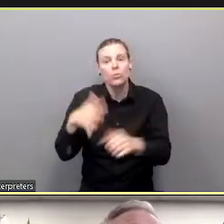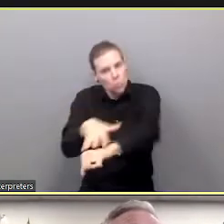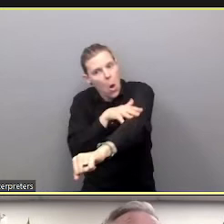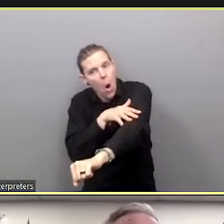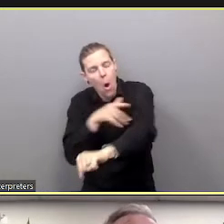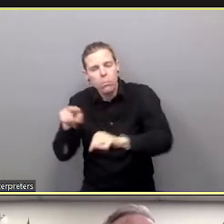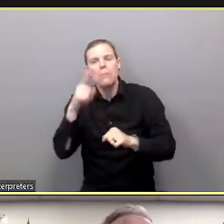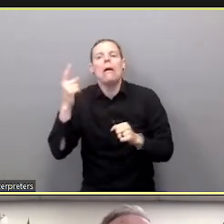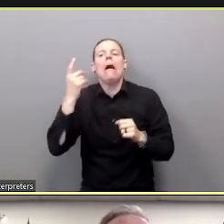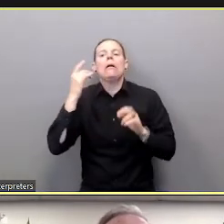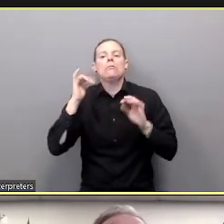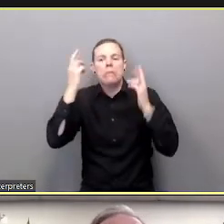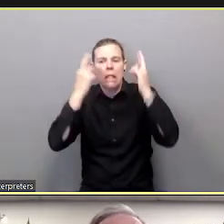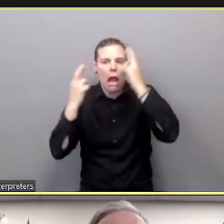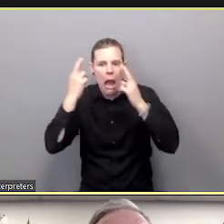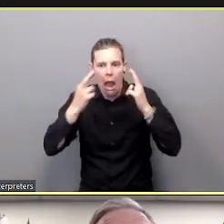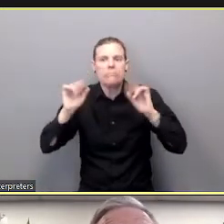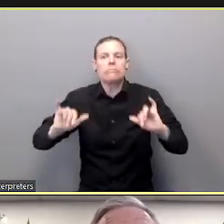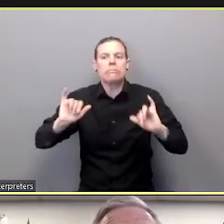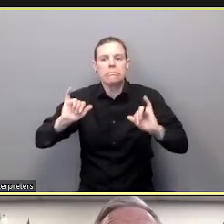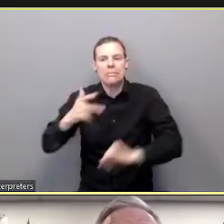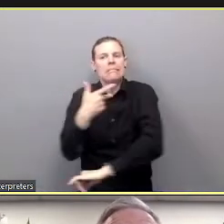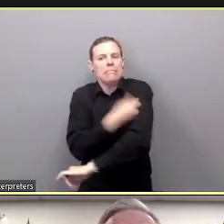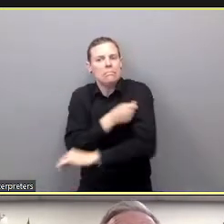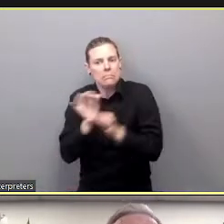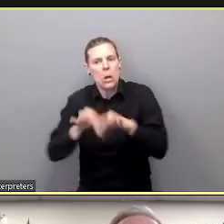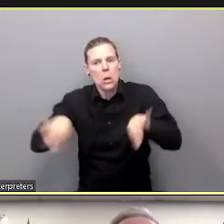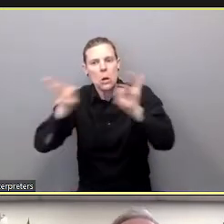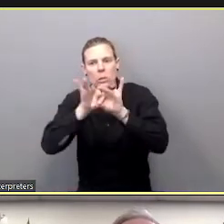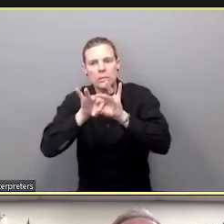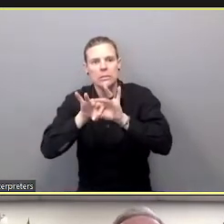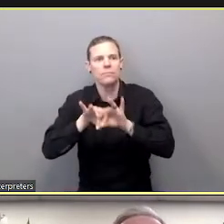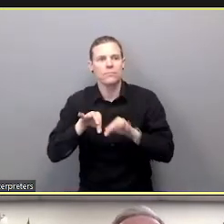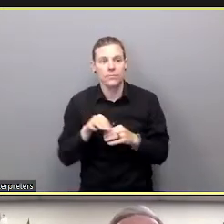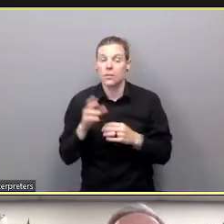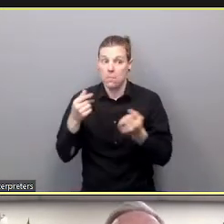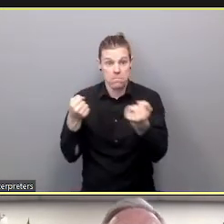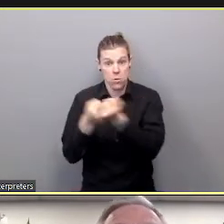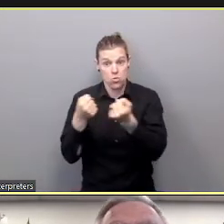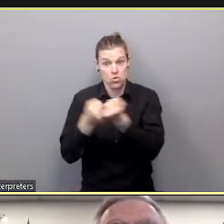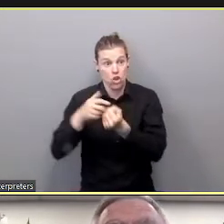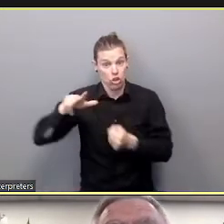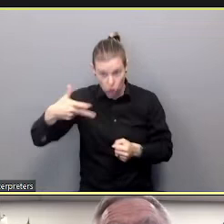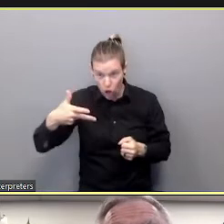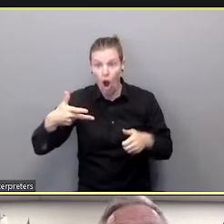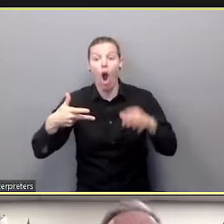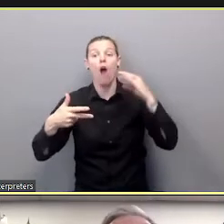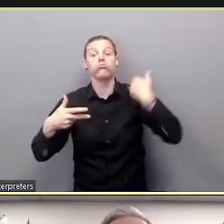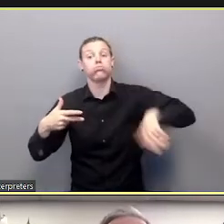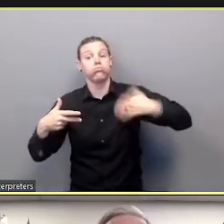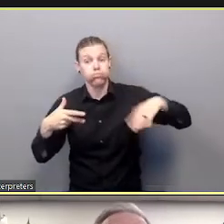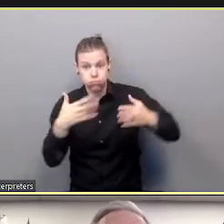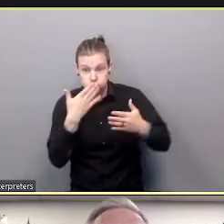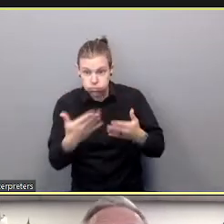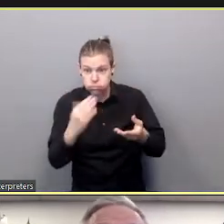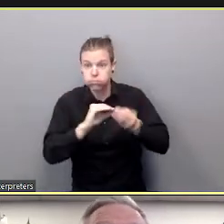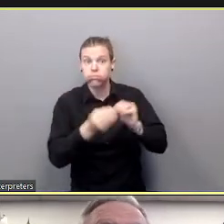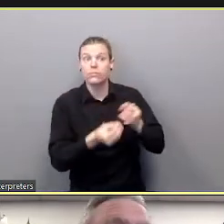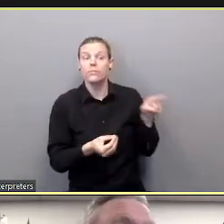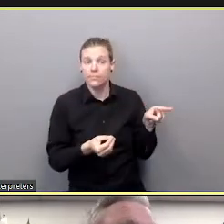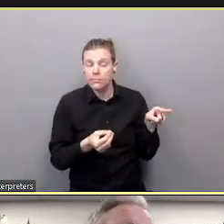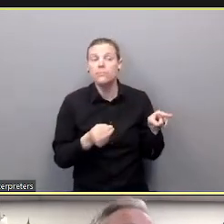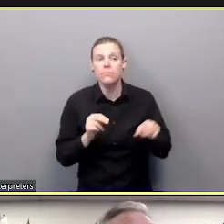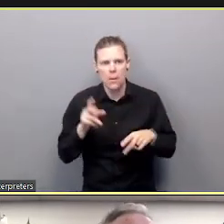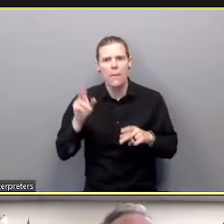to see people signing up. And we're doing quite well on boosters. And I'll talk a little bit more about that. We have some questions today on boosters, so I'll wait for